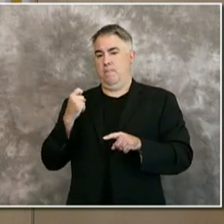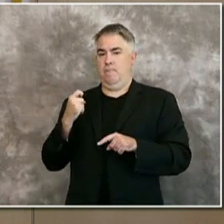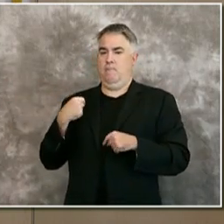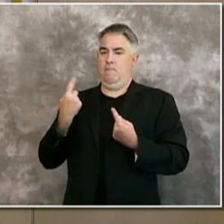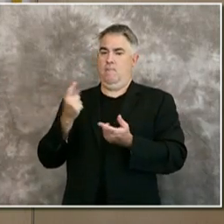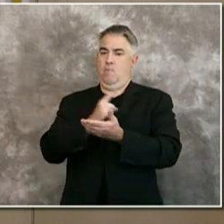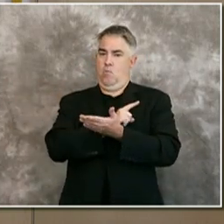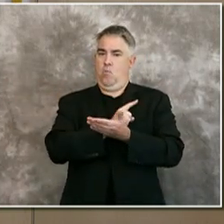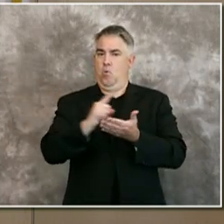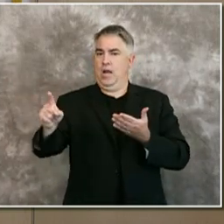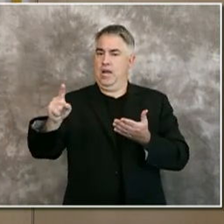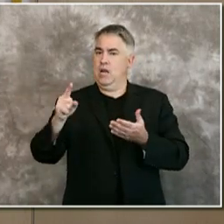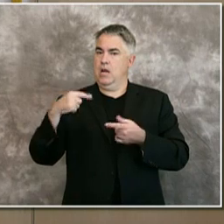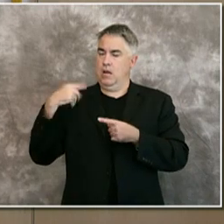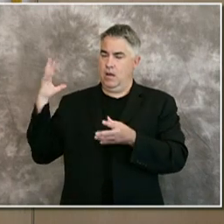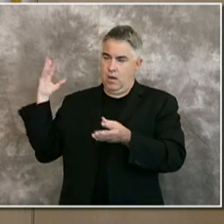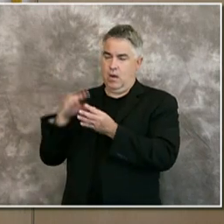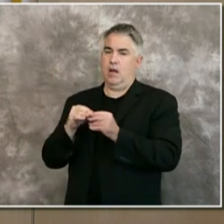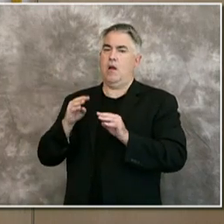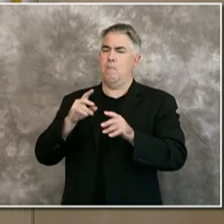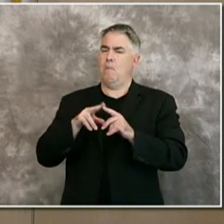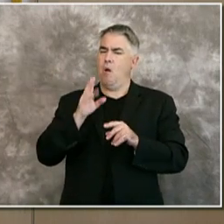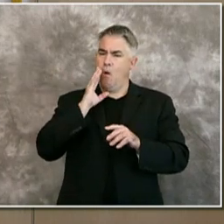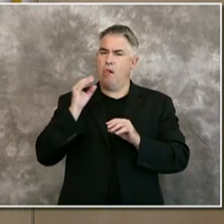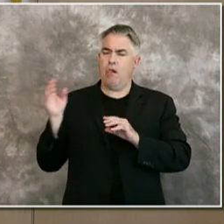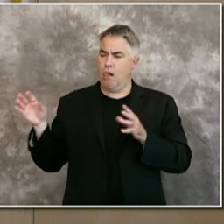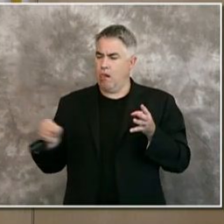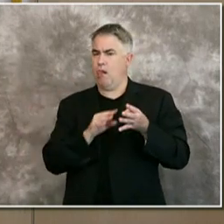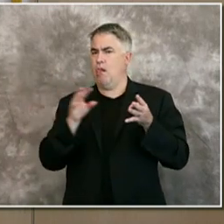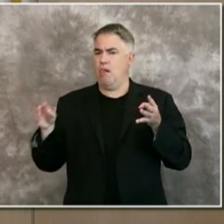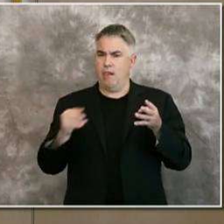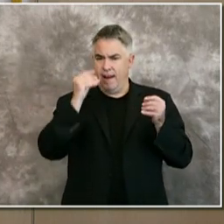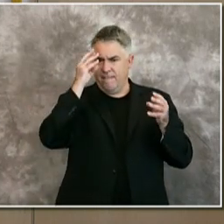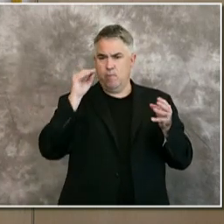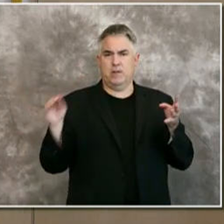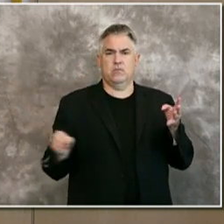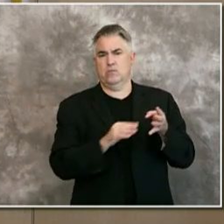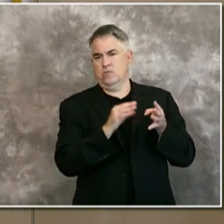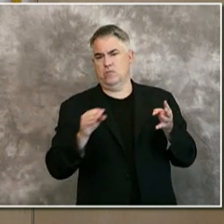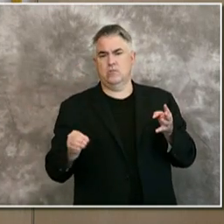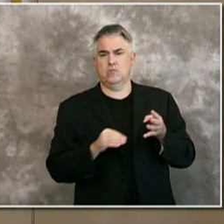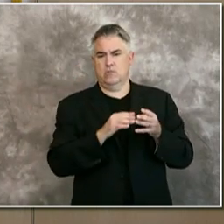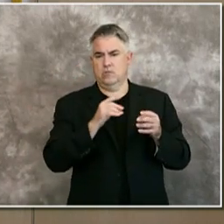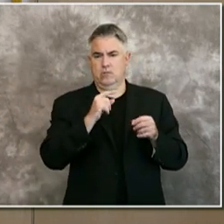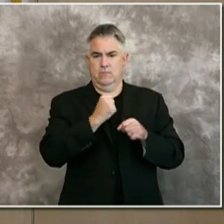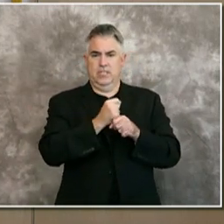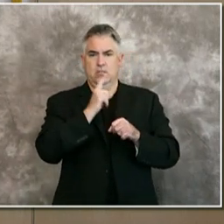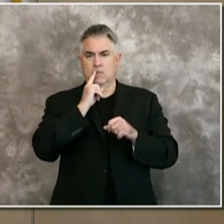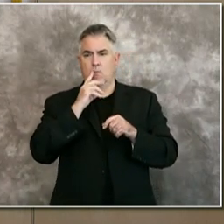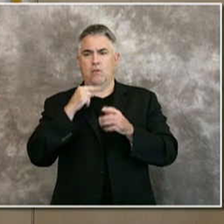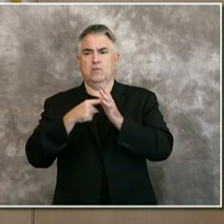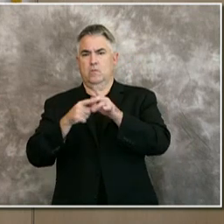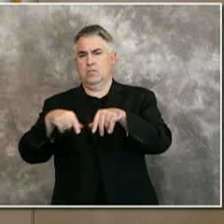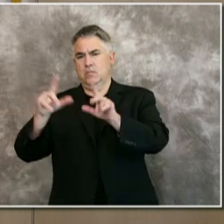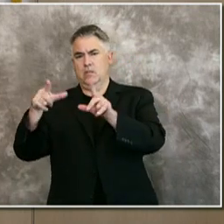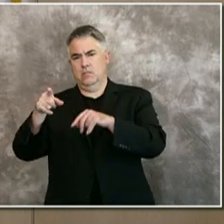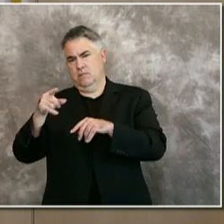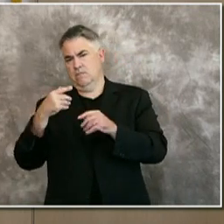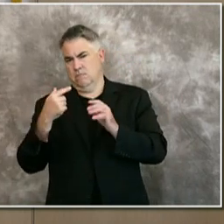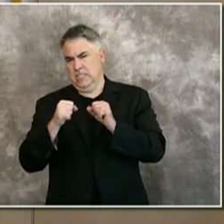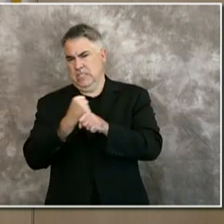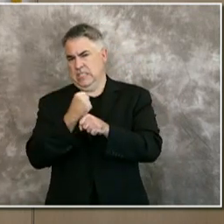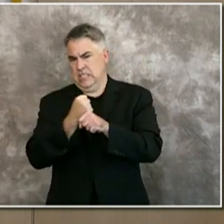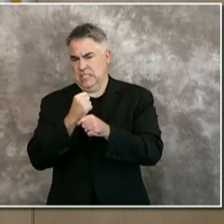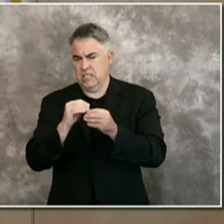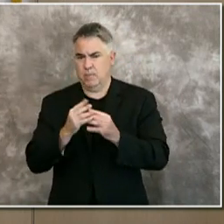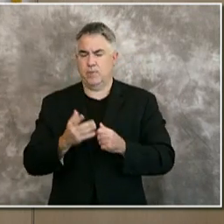weekend. And if they are generated, then they go out with the slide deck that is produced over the weekend as well. And then And the next question